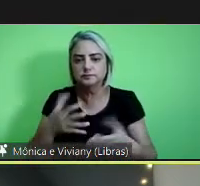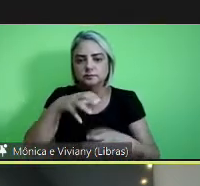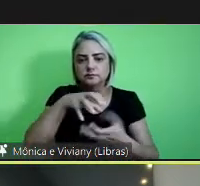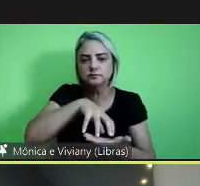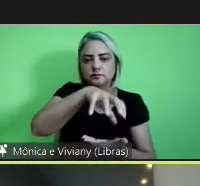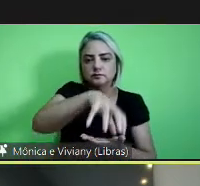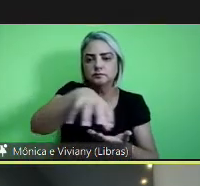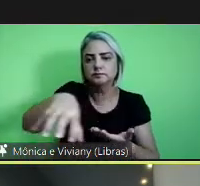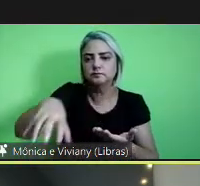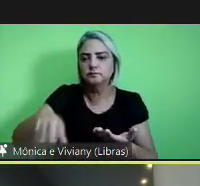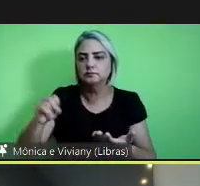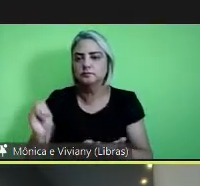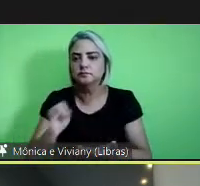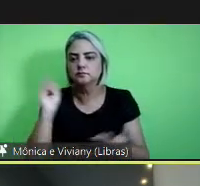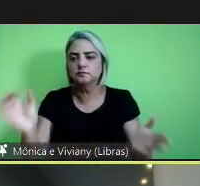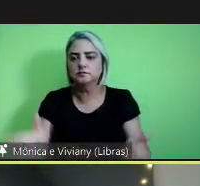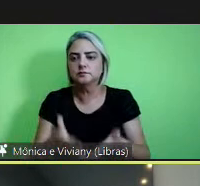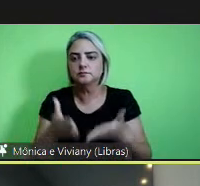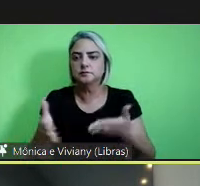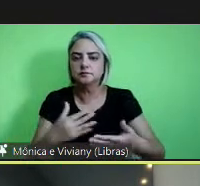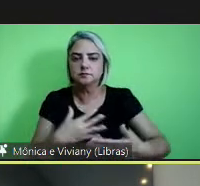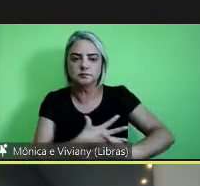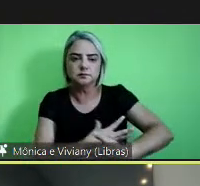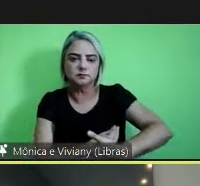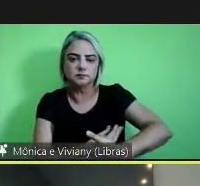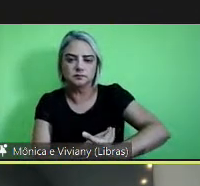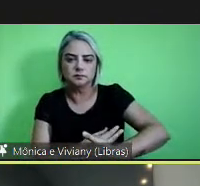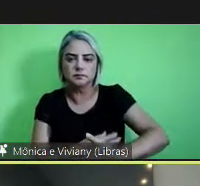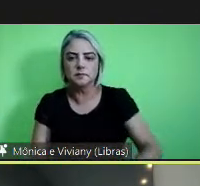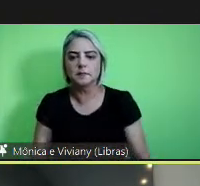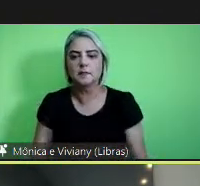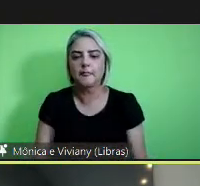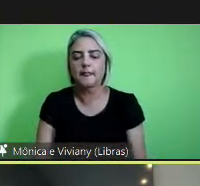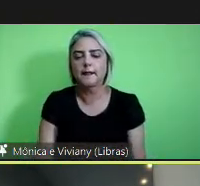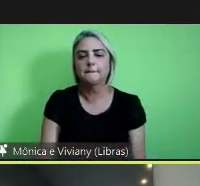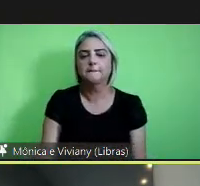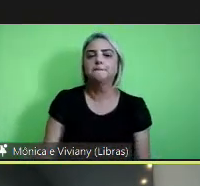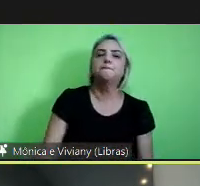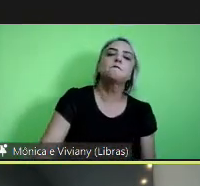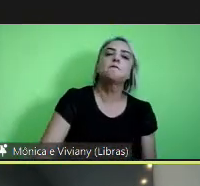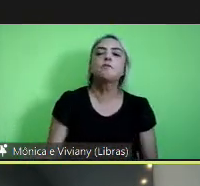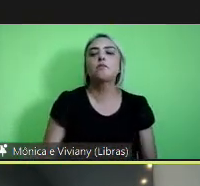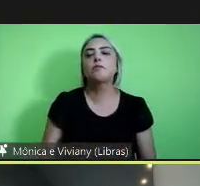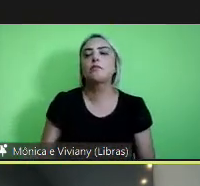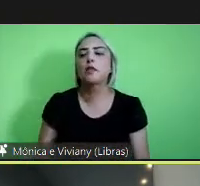pictures and the intersectionality, considering you can go to the next one.